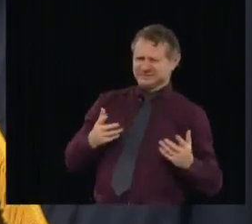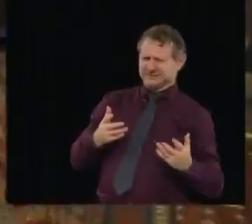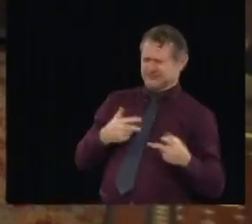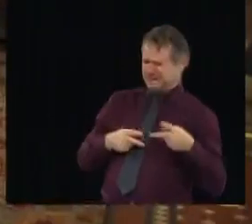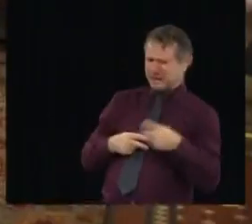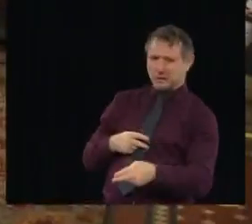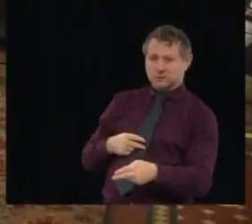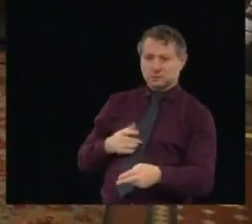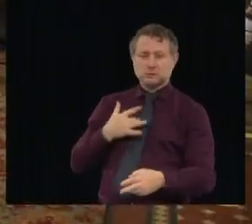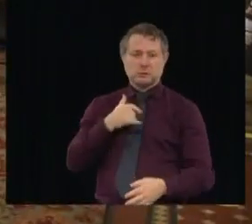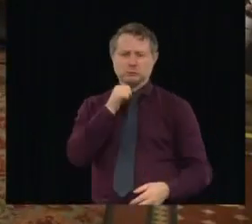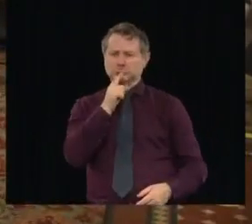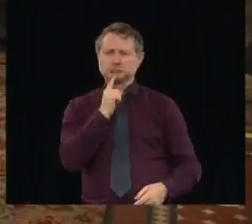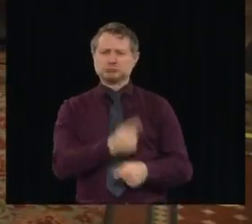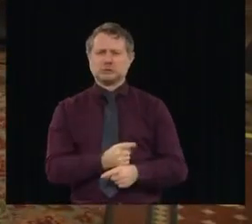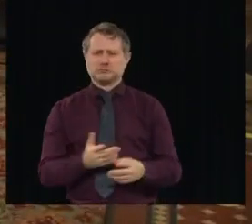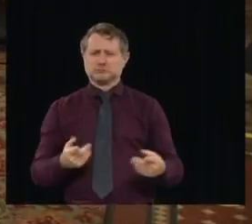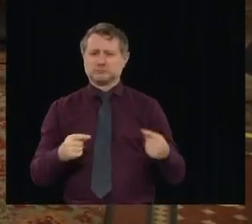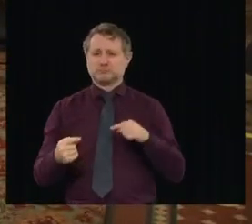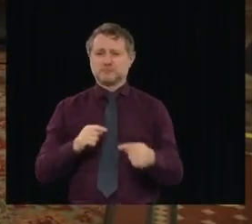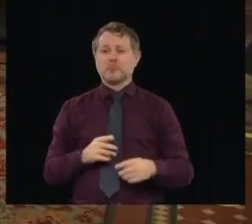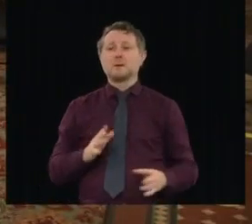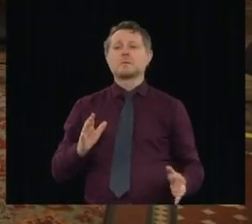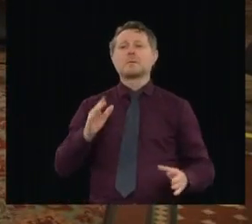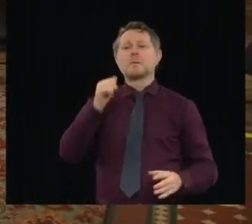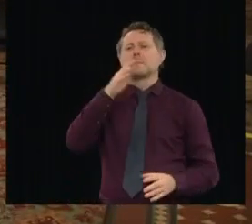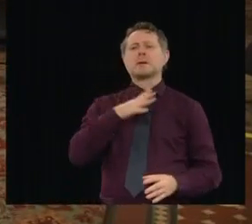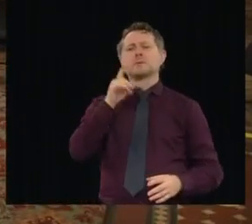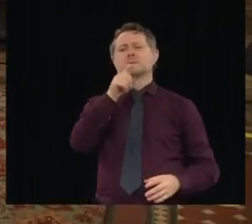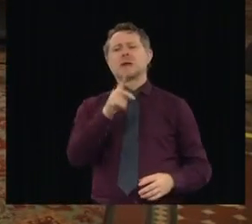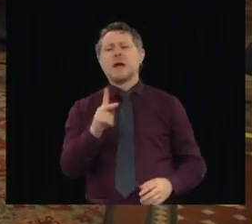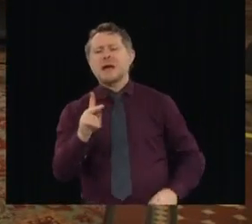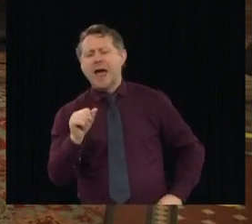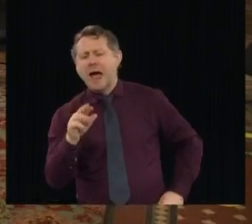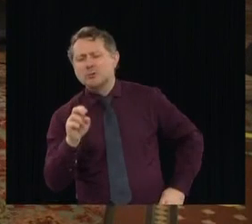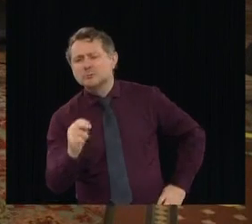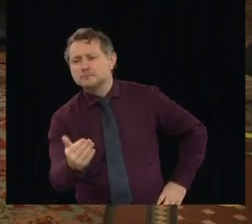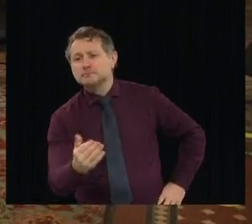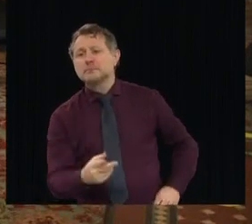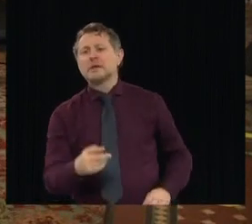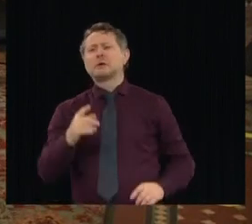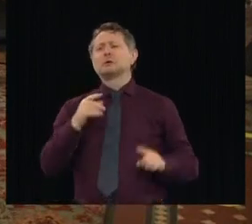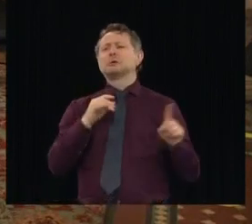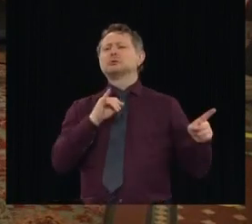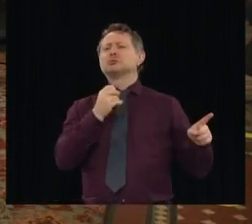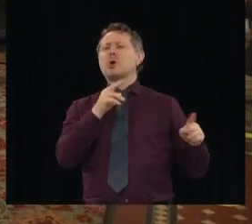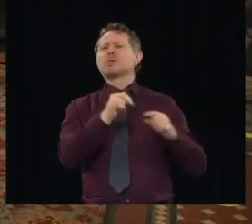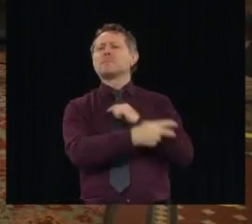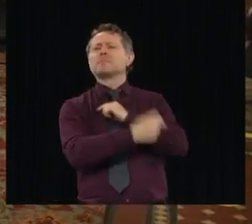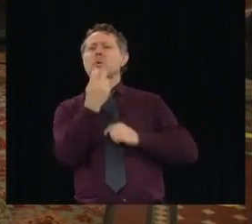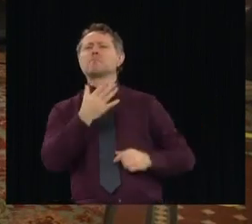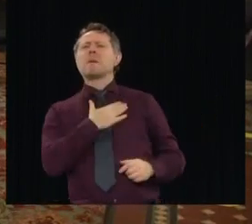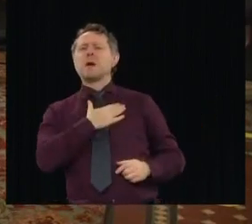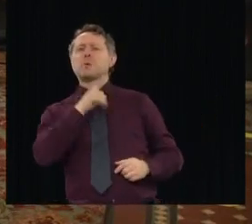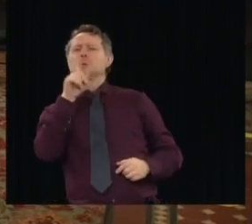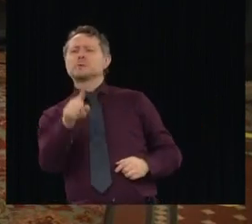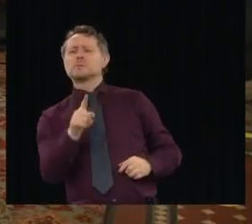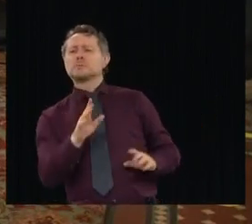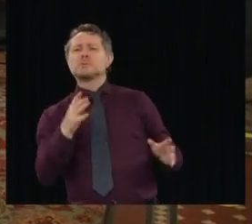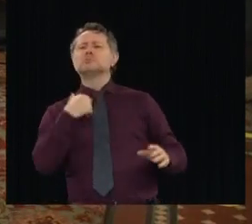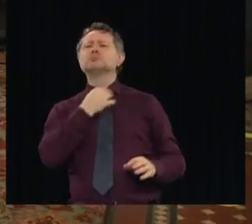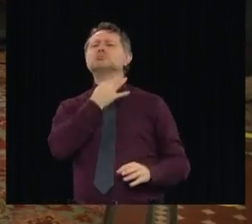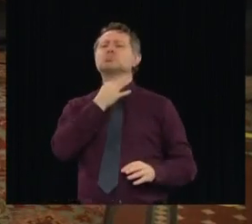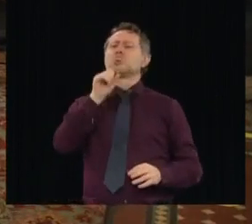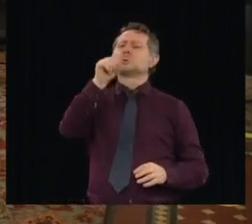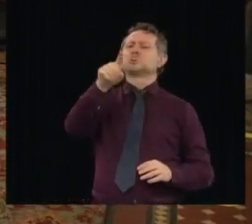Karen. John took my question, but I have one that's maybe more important to New Yorkers, and is when is hairstylists going to be able